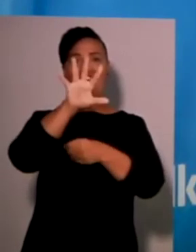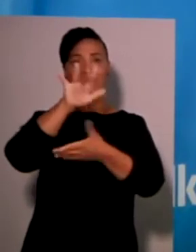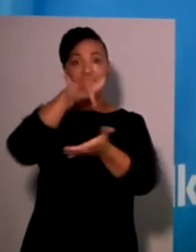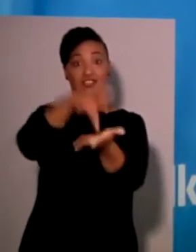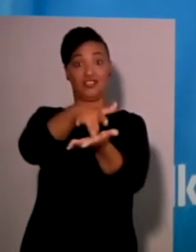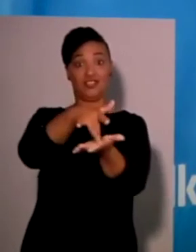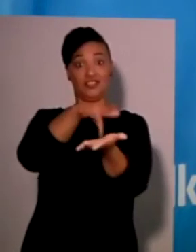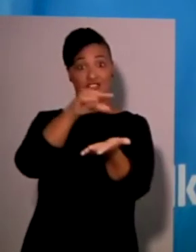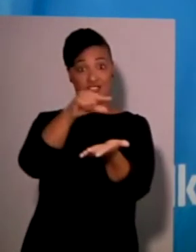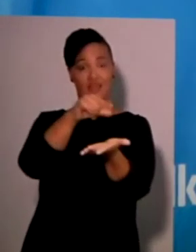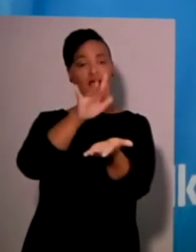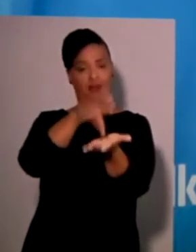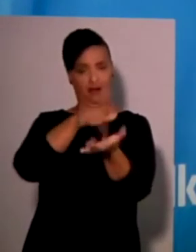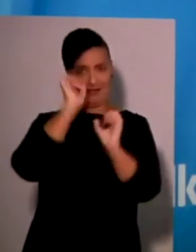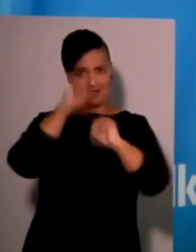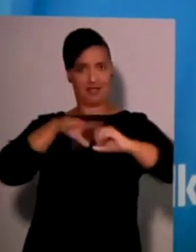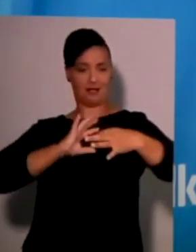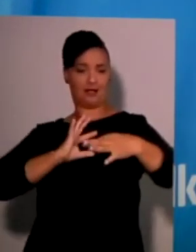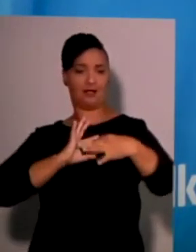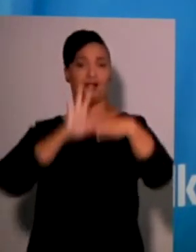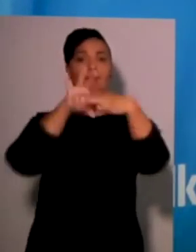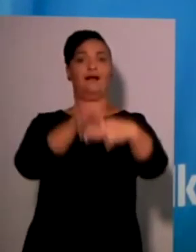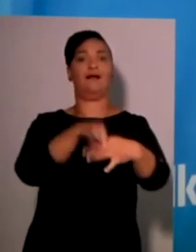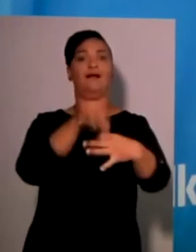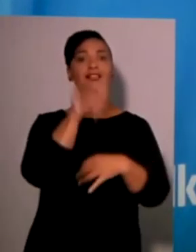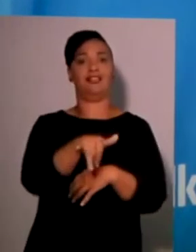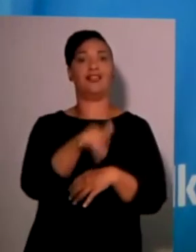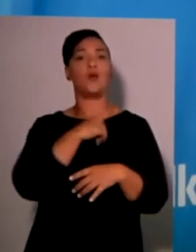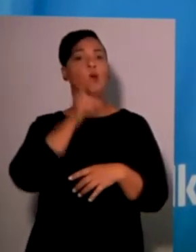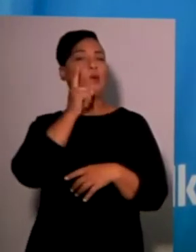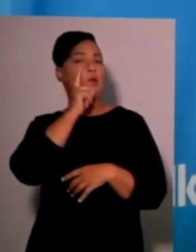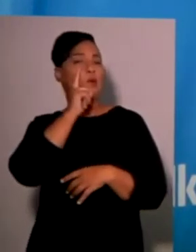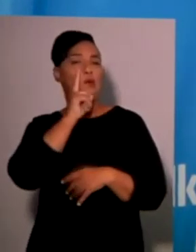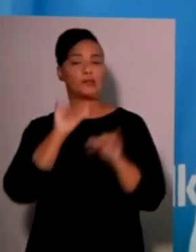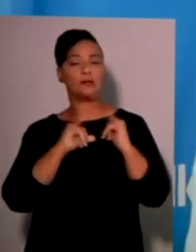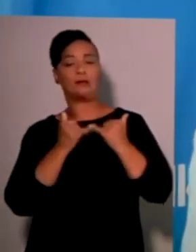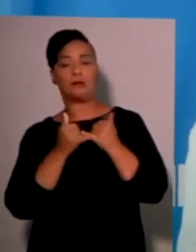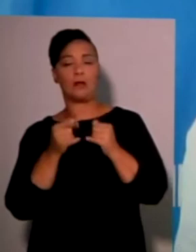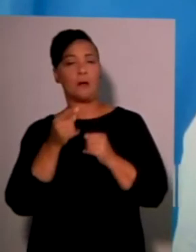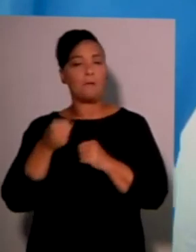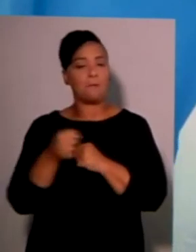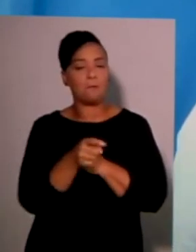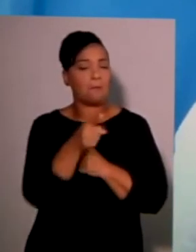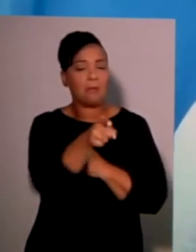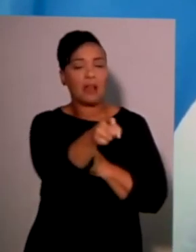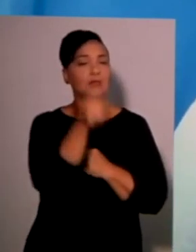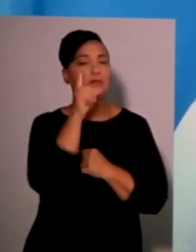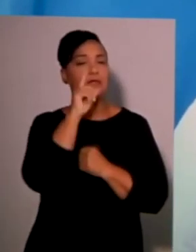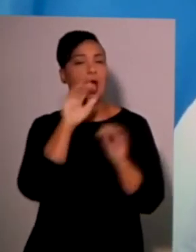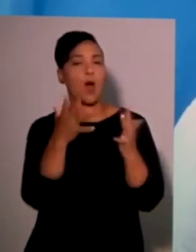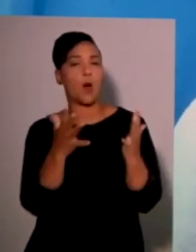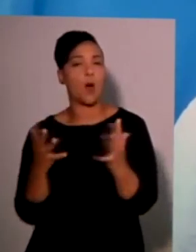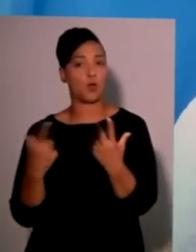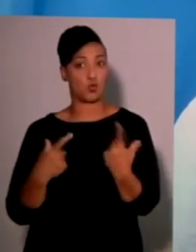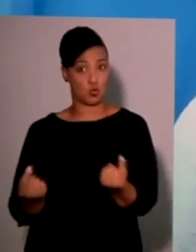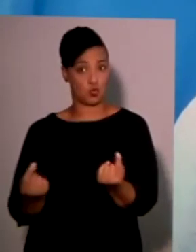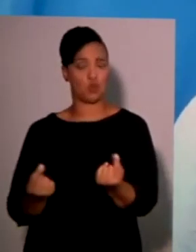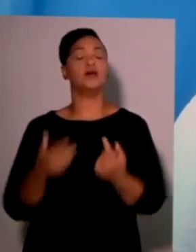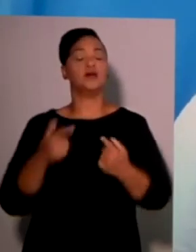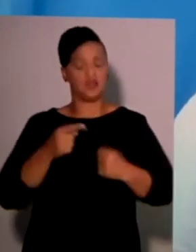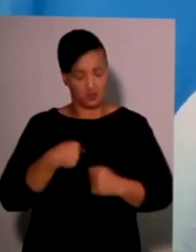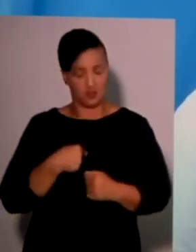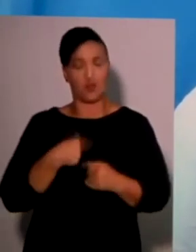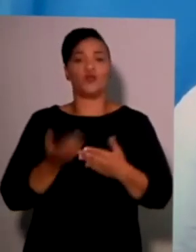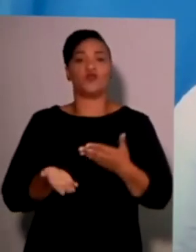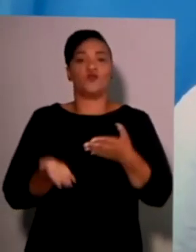that we used as commercial pilots in the market earlier on. So just to close off on this